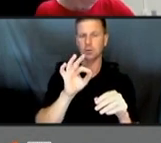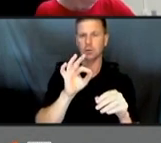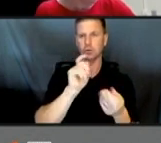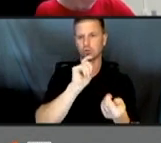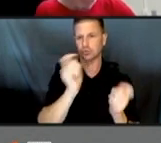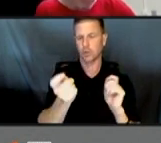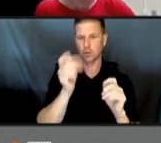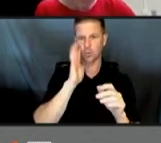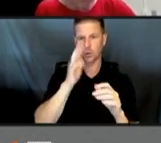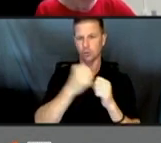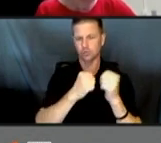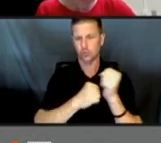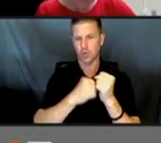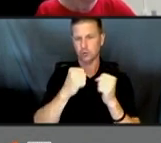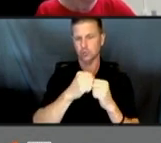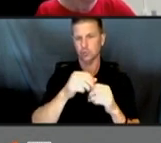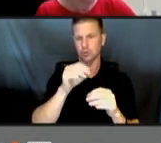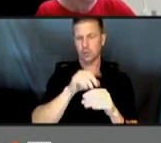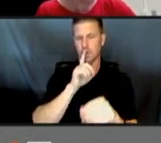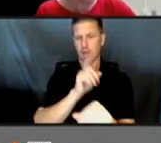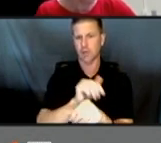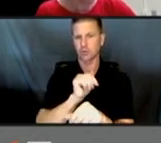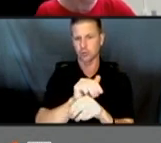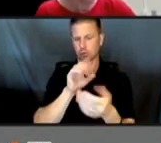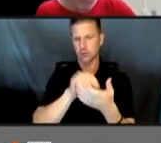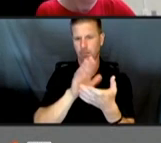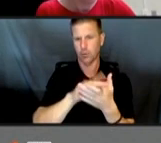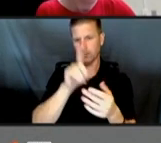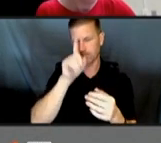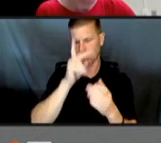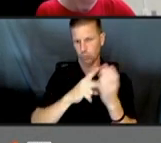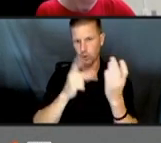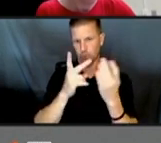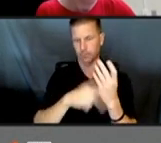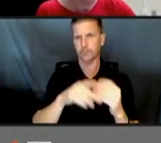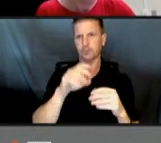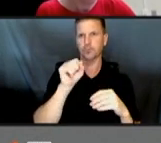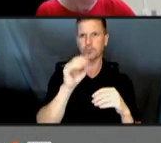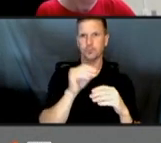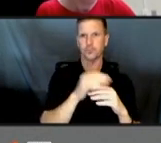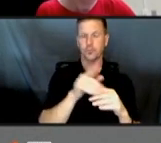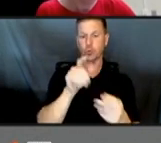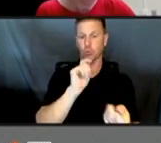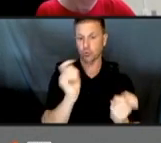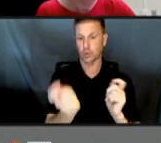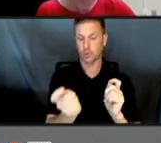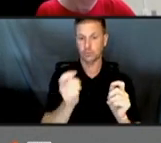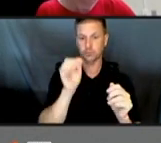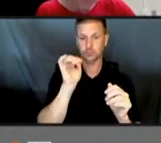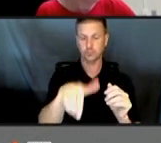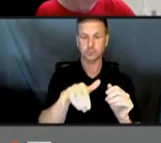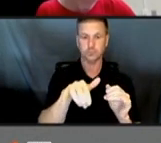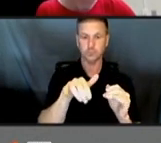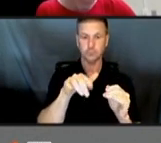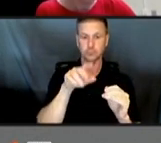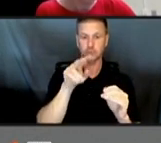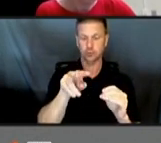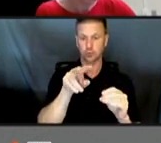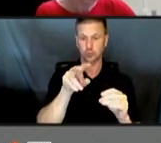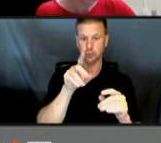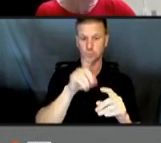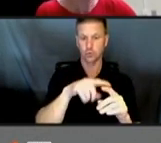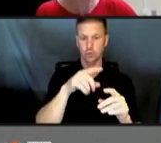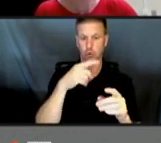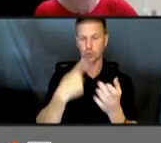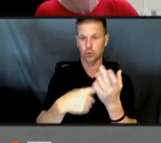changes would be structured in the actual documentation for the program. So the changes that we're looking to